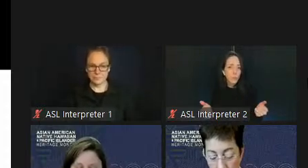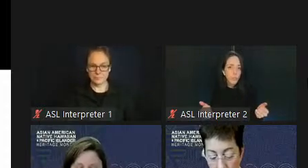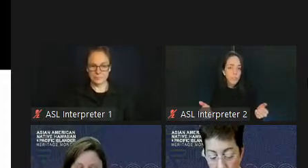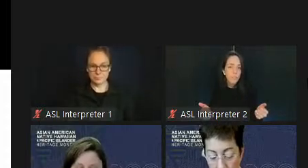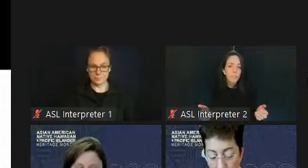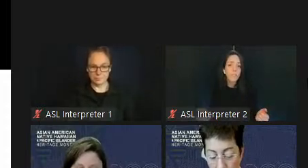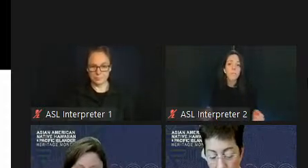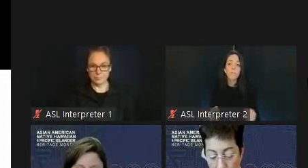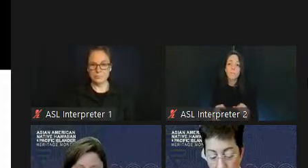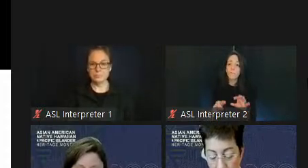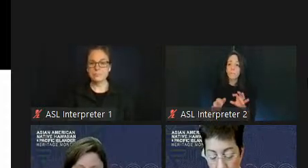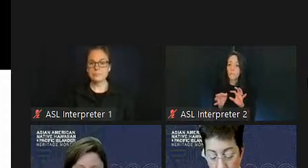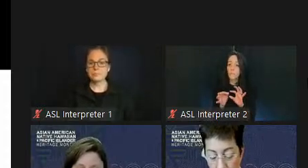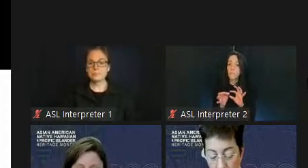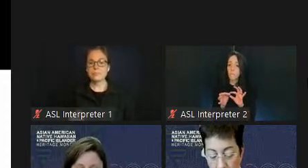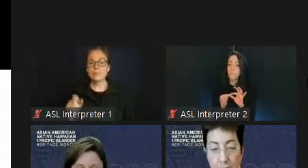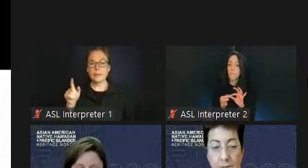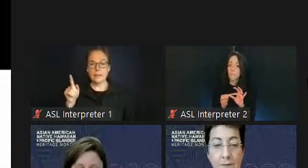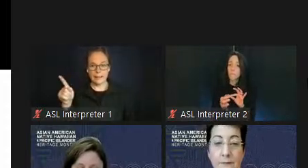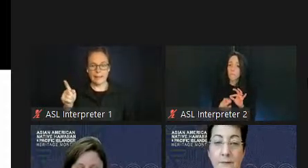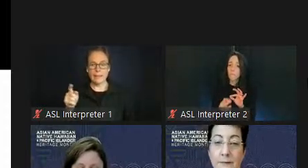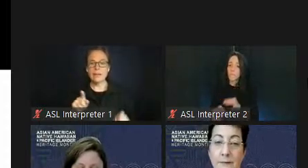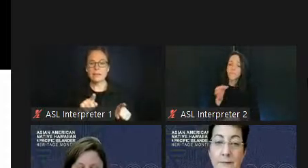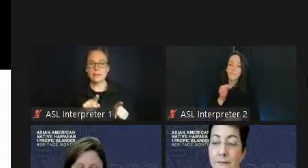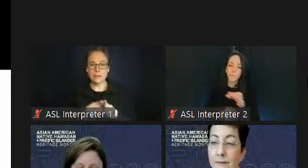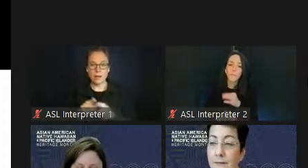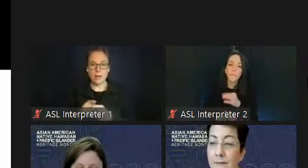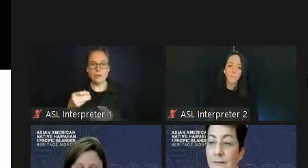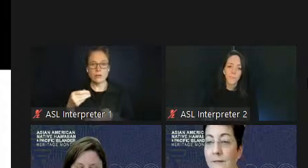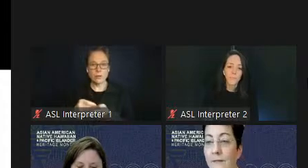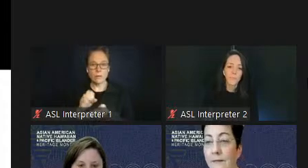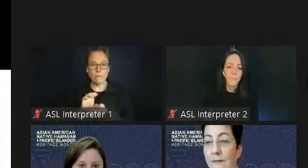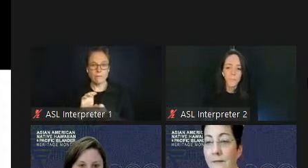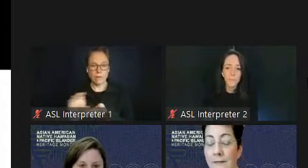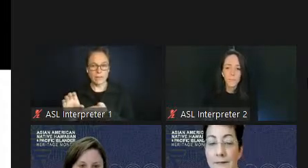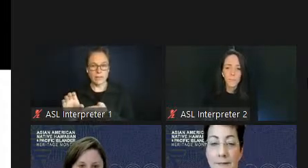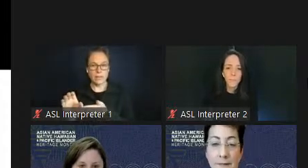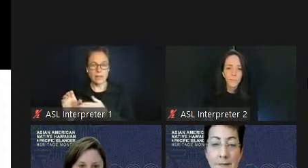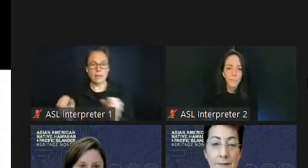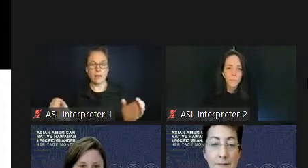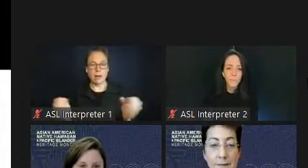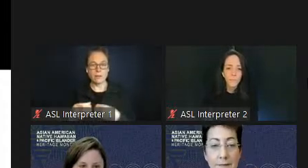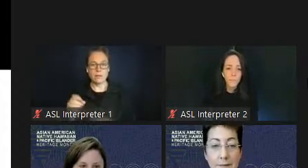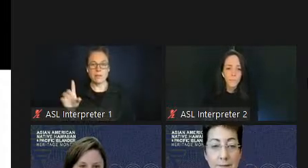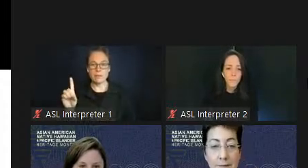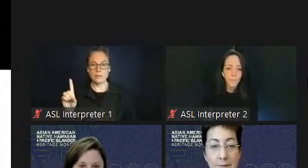This budget also funds the Office of Equity, Inclusion, and Community Engagement.